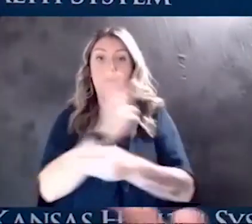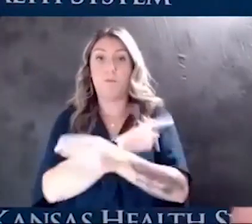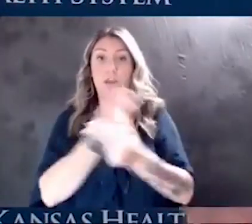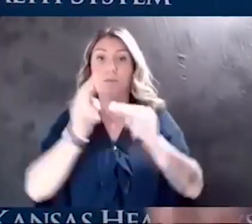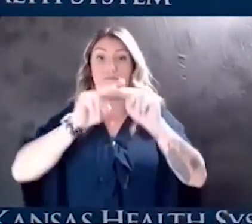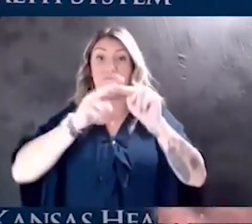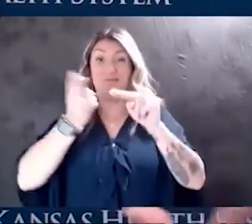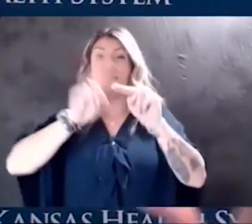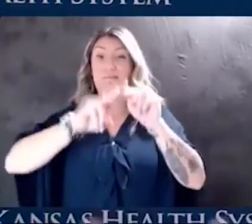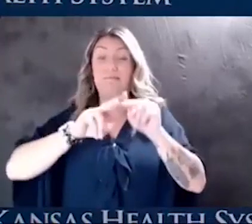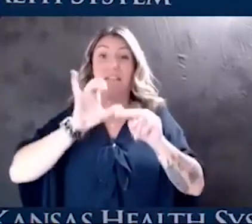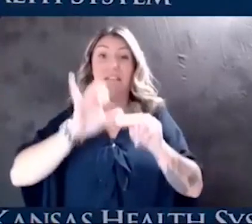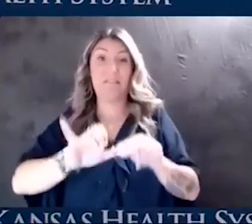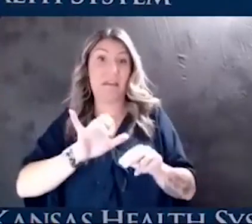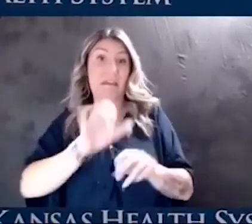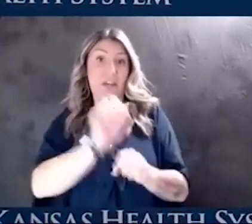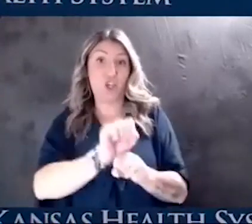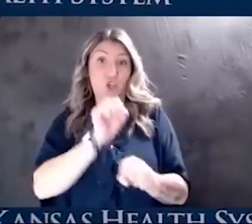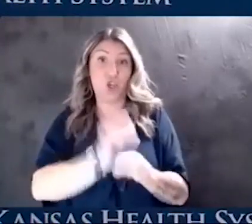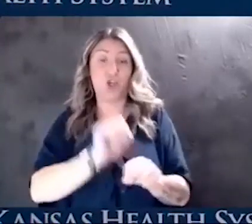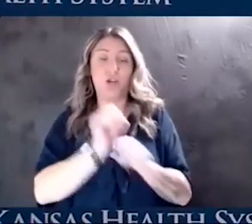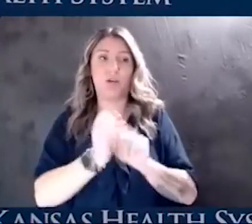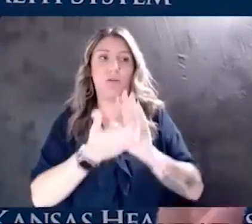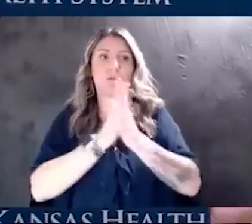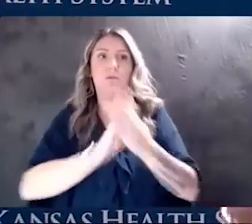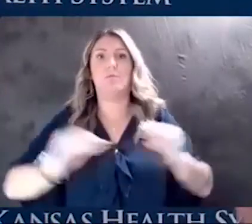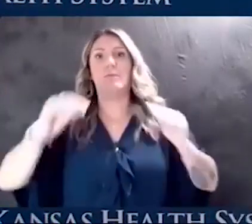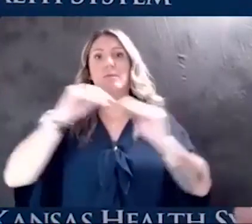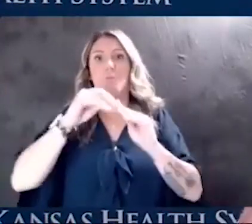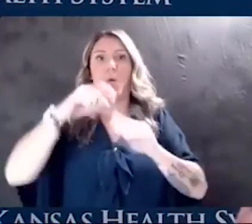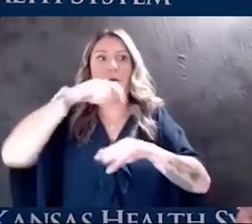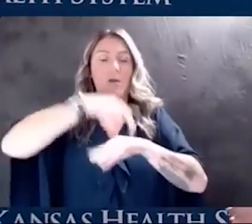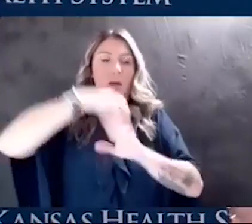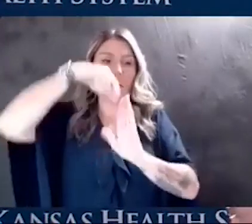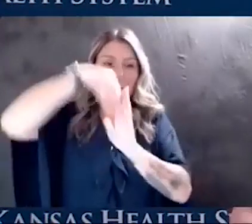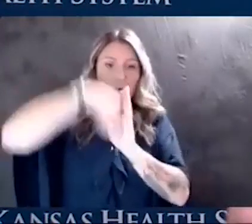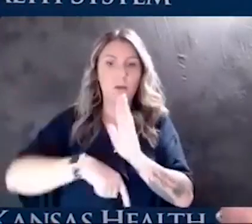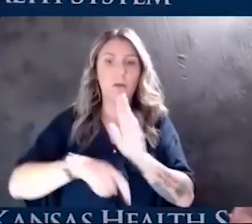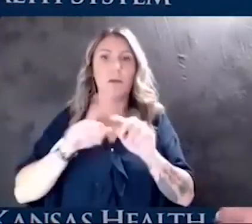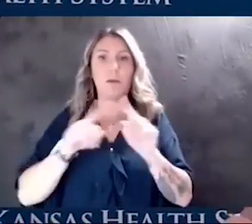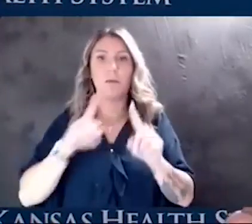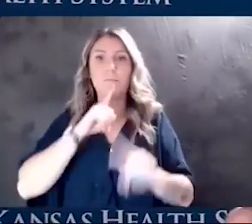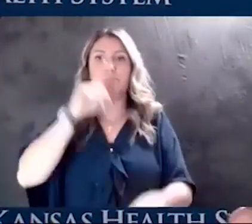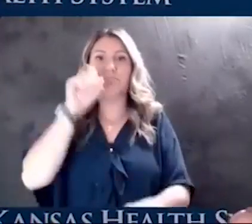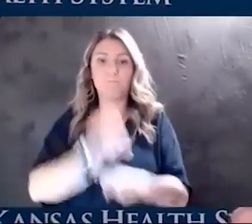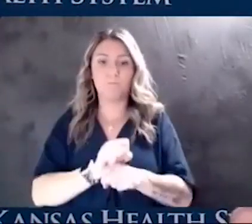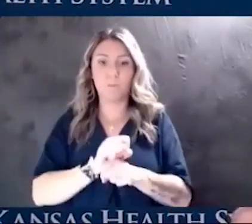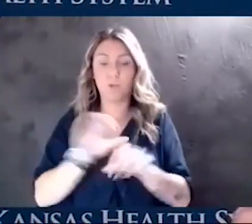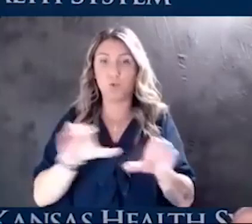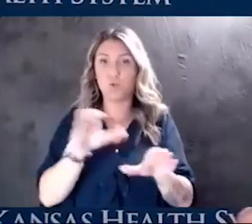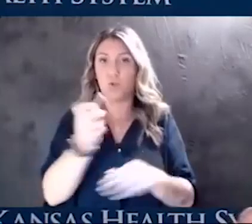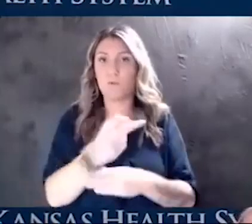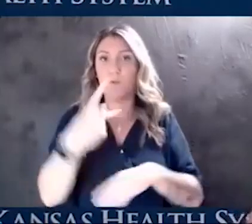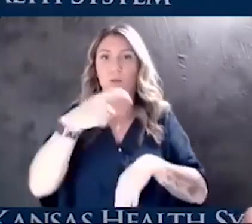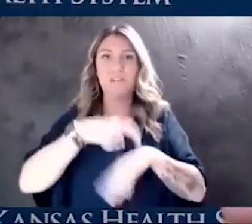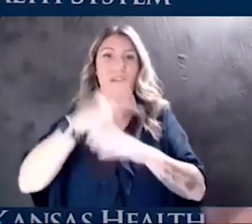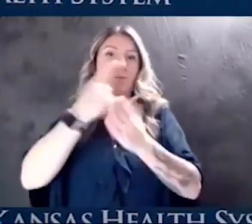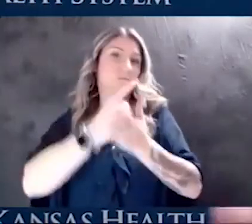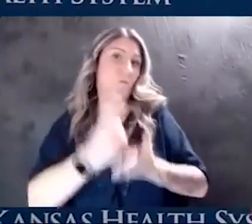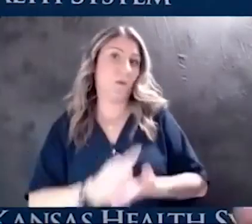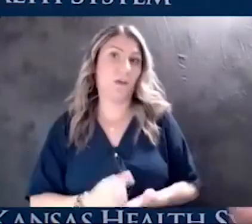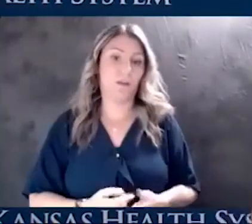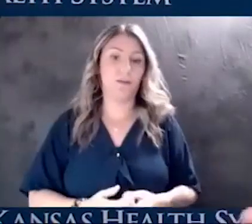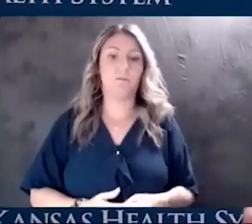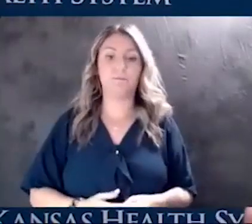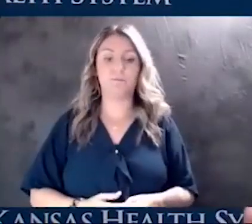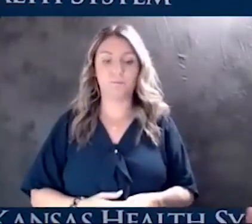even more time-intensive. But we have committed to doing it at least a couple of times a week, and so we're going to